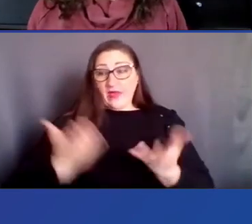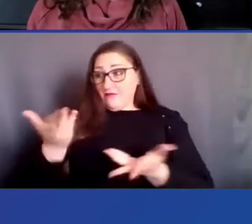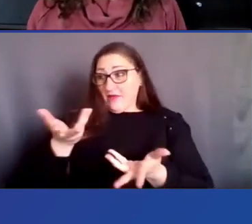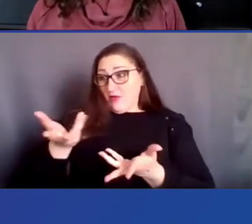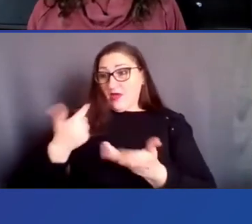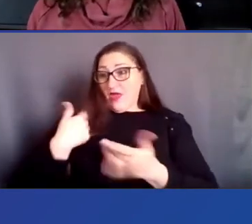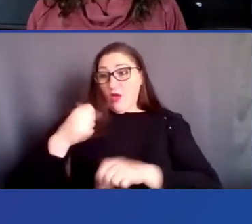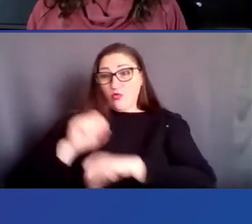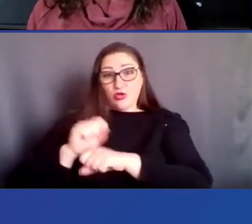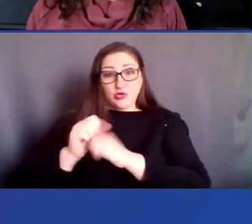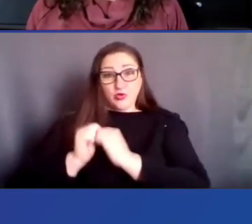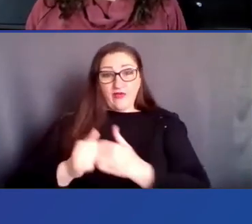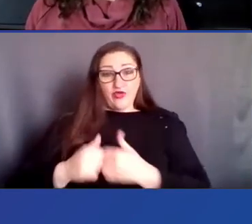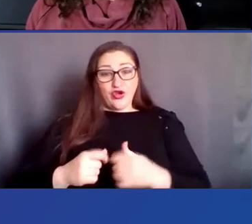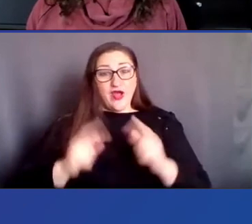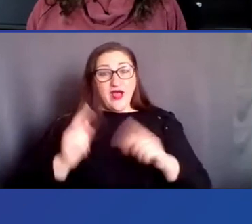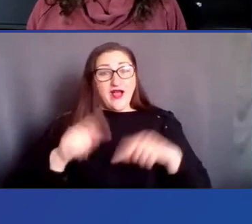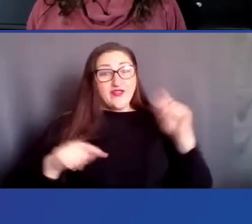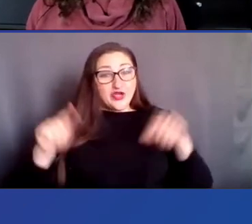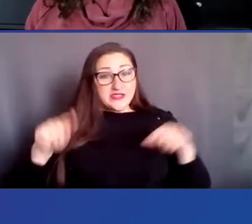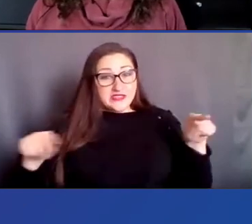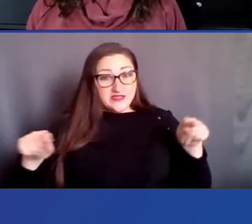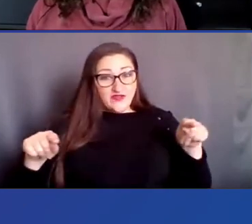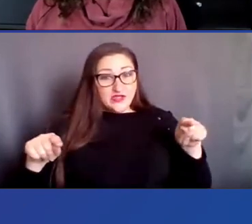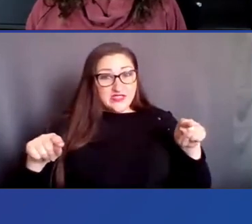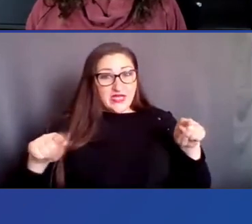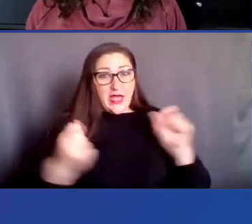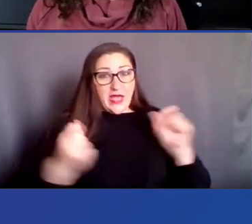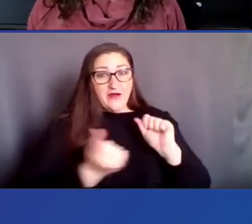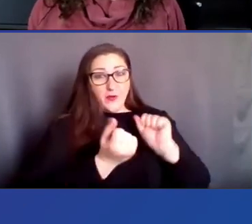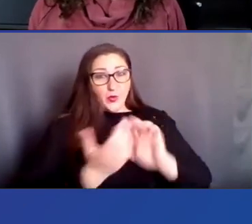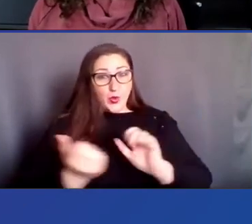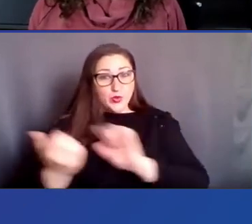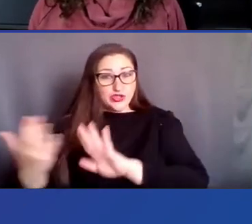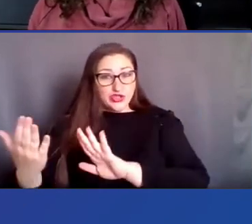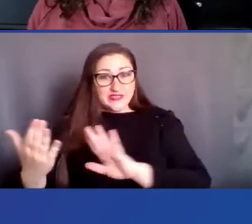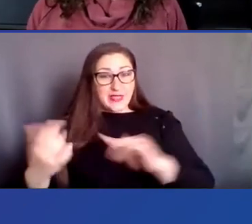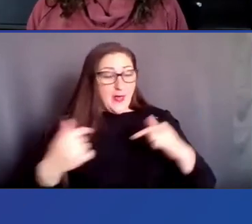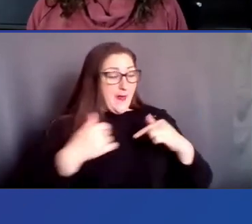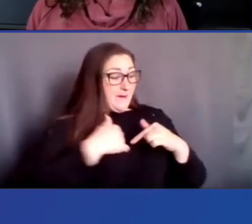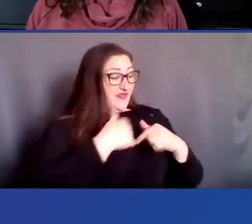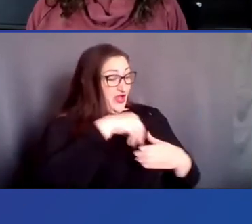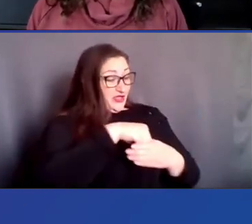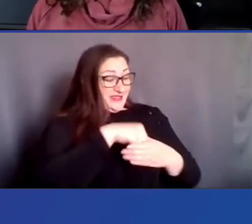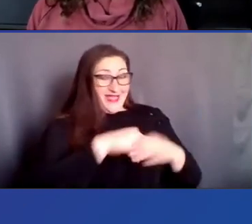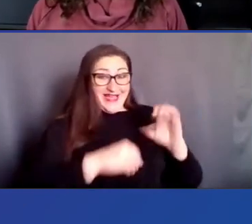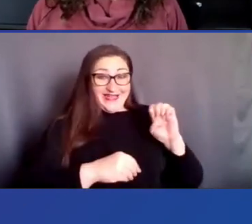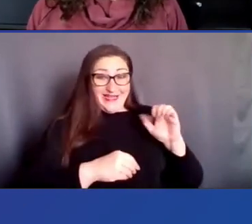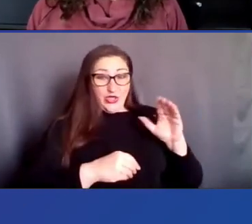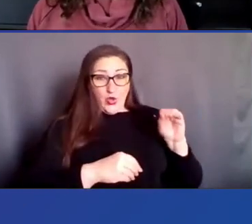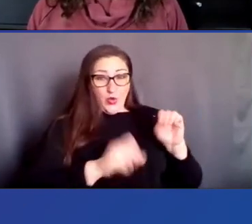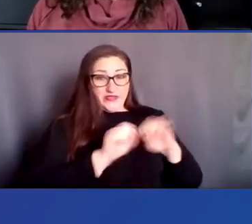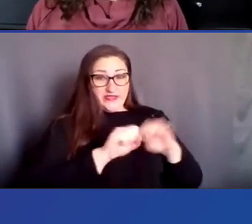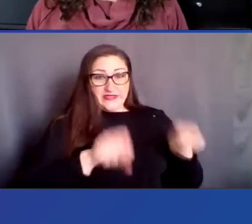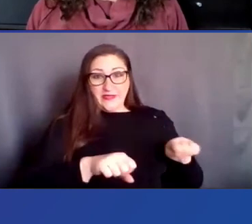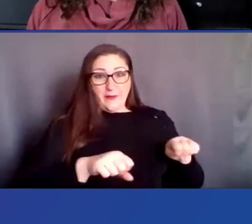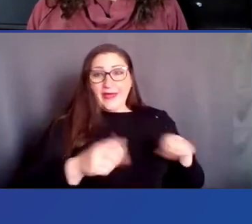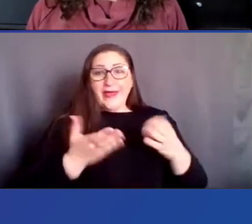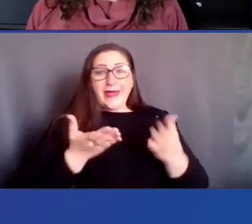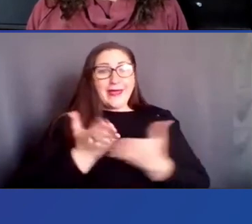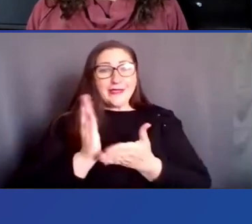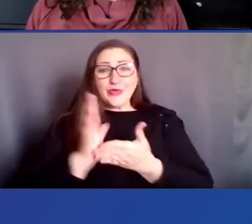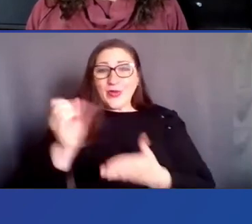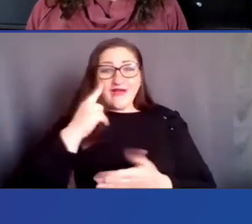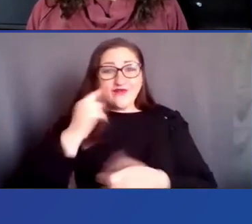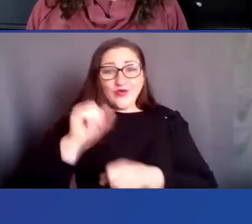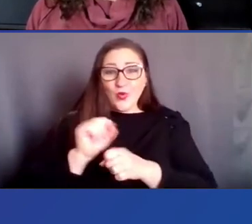there's a diversity of tactics and there's an ecosystem. And we can all be doing things within that ecosystem. And it's okay if we don't work together, you know?